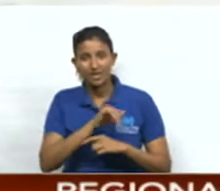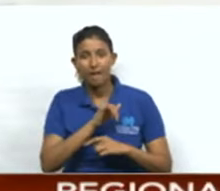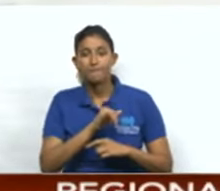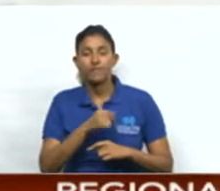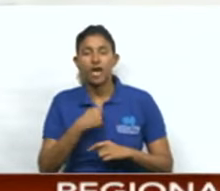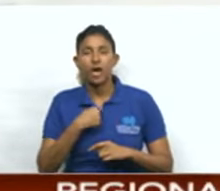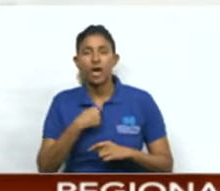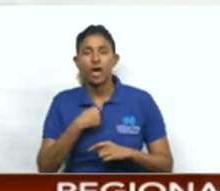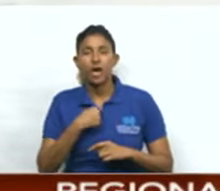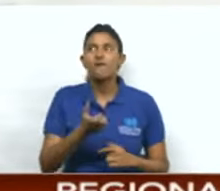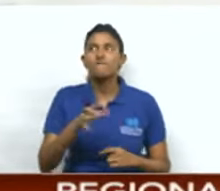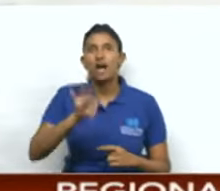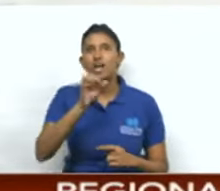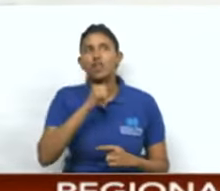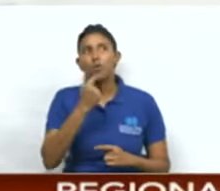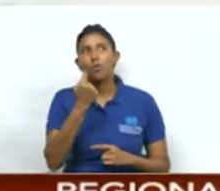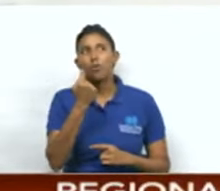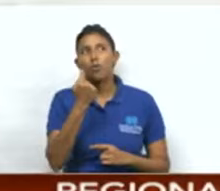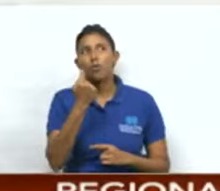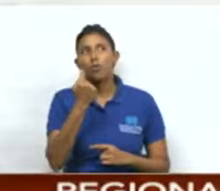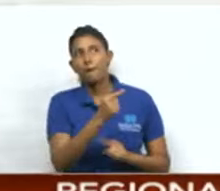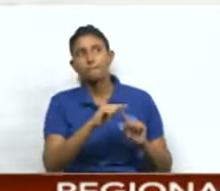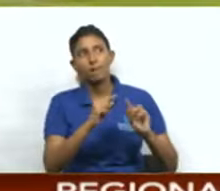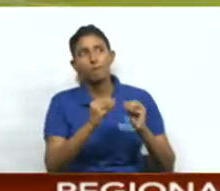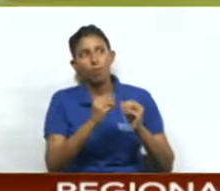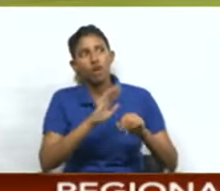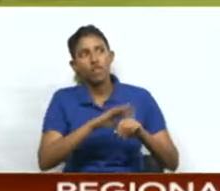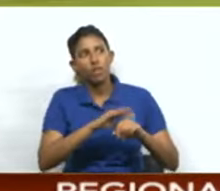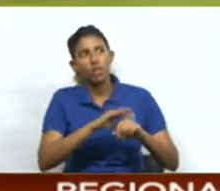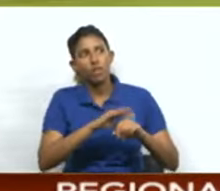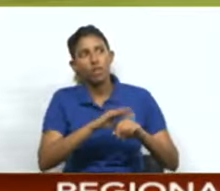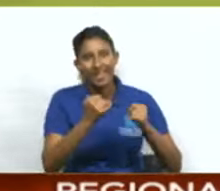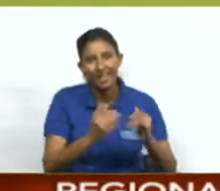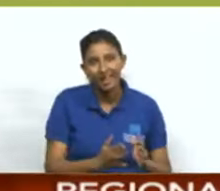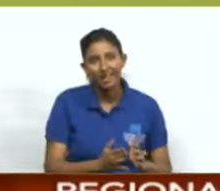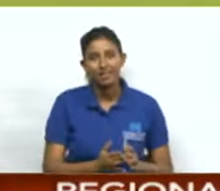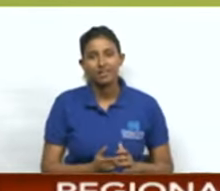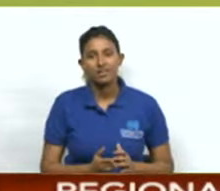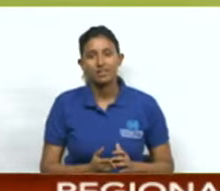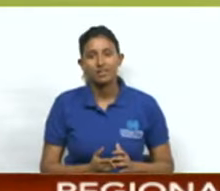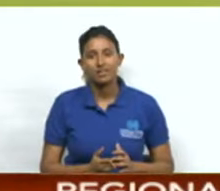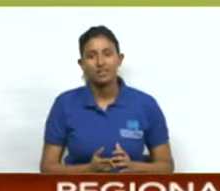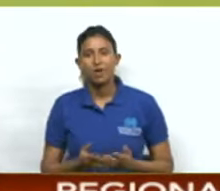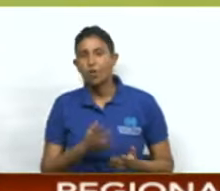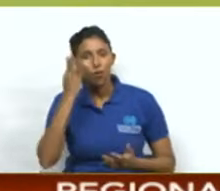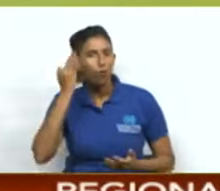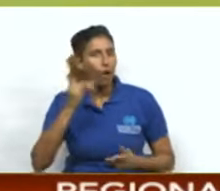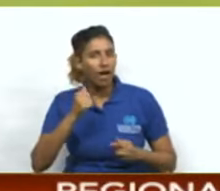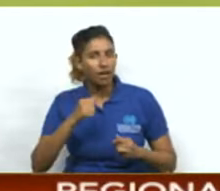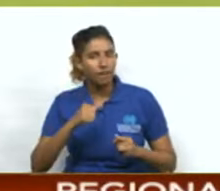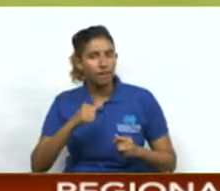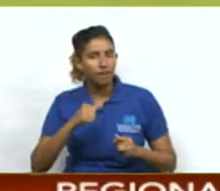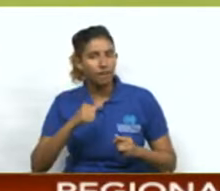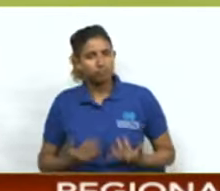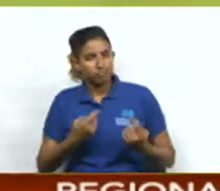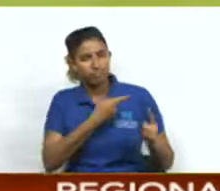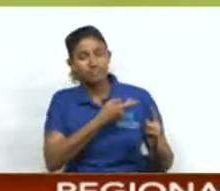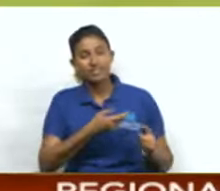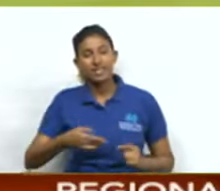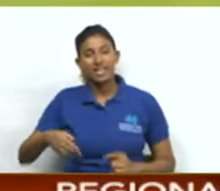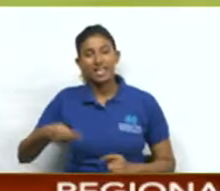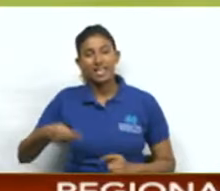of players. Now here's where that passion came from. Haynes, who scored 8 goals for the Strike Squad in 21 appearances